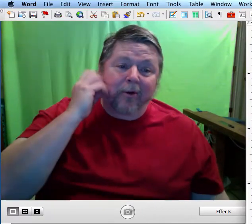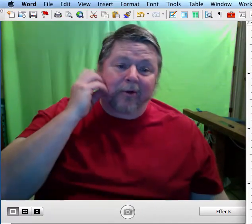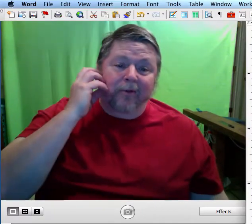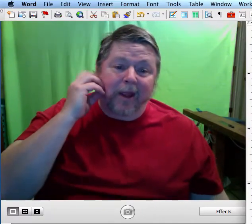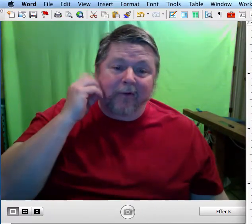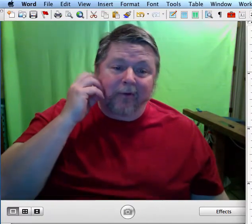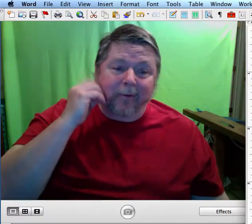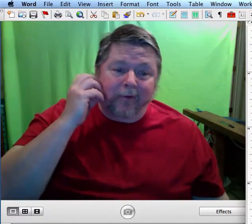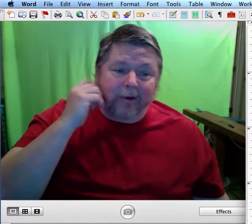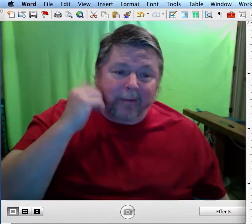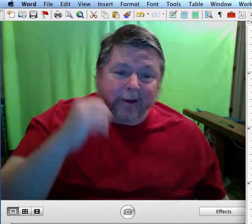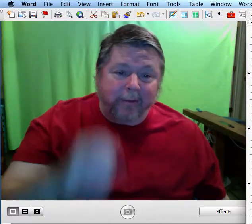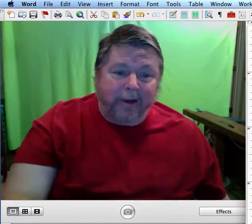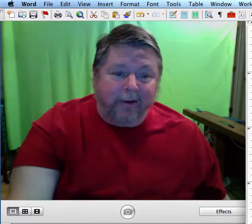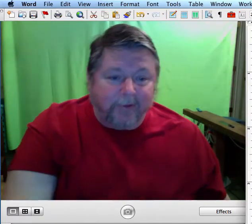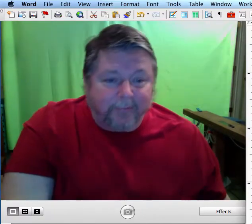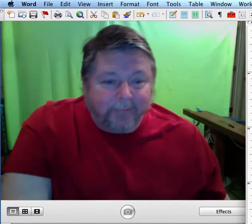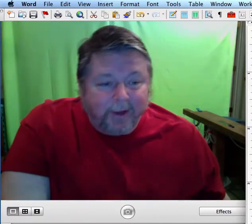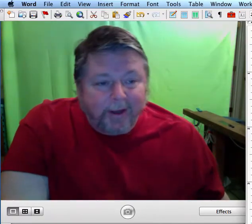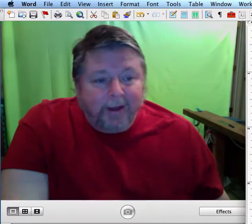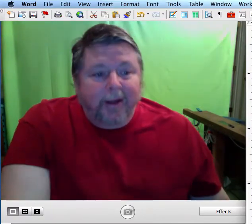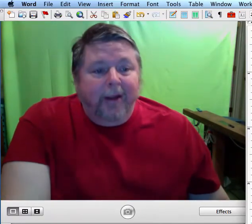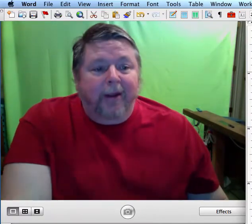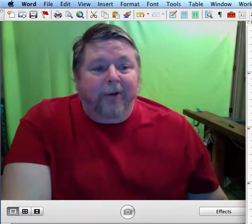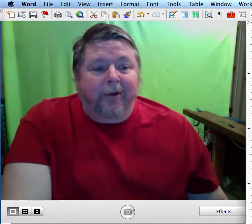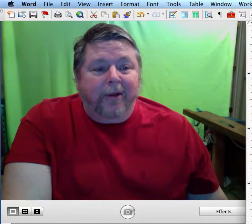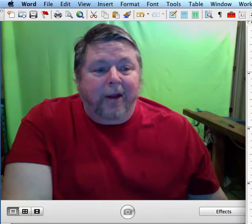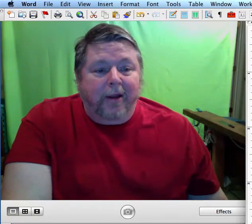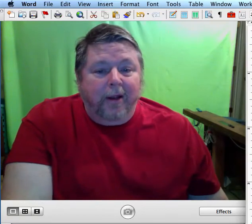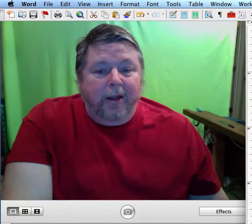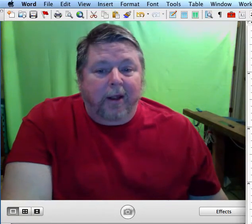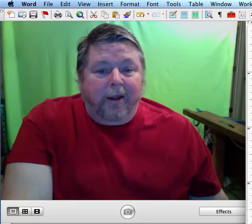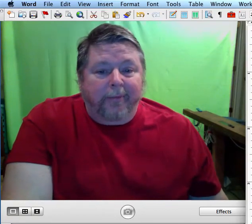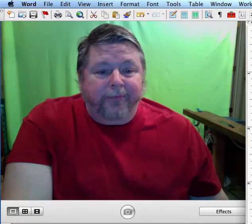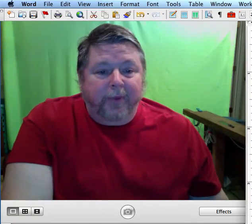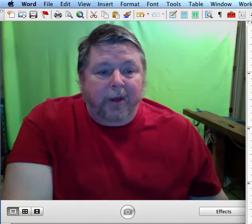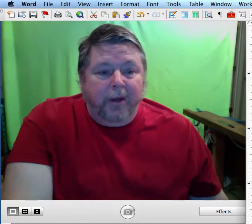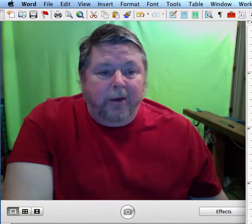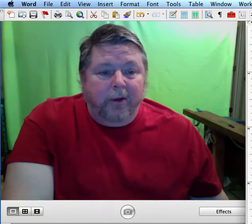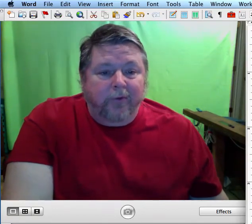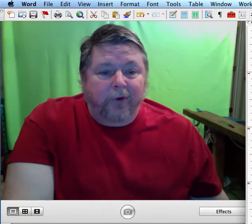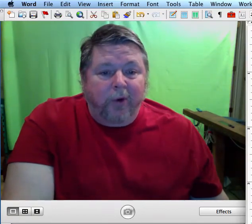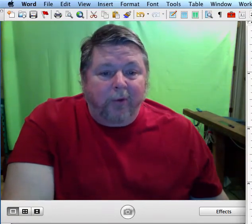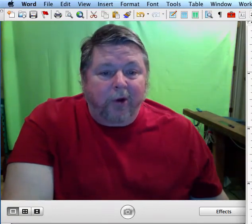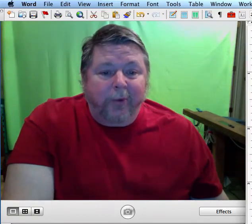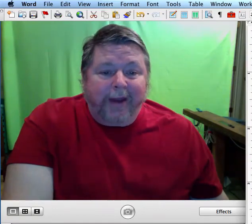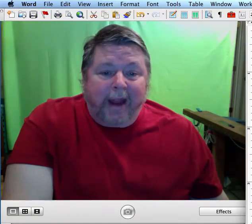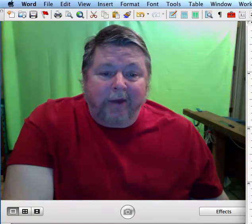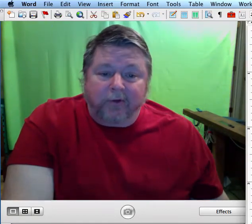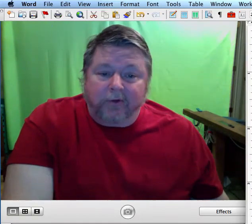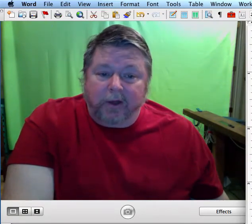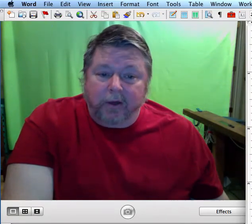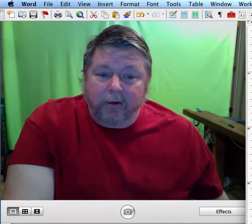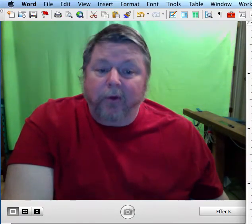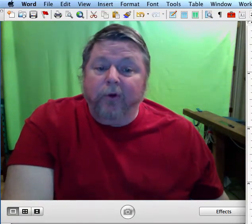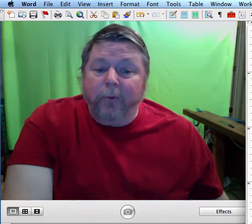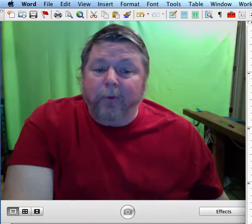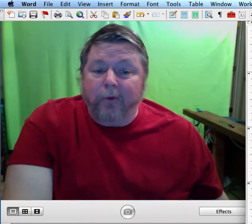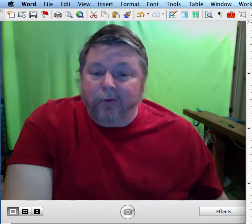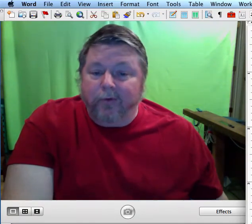checks. Of course, if they have a criminal record, they might not be allowed to visit. Okay, you get the idea. If you are working with an agency,